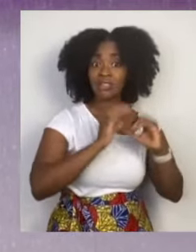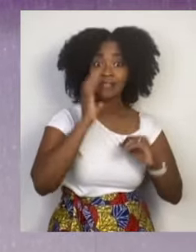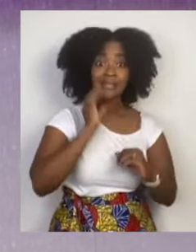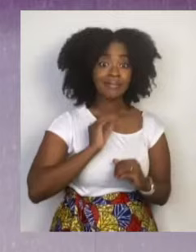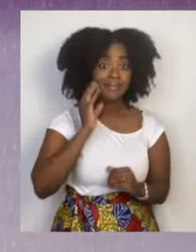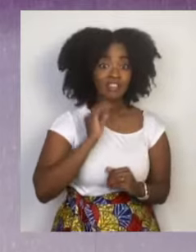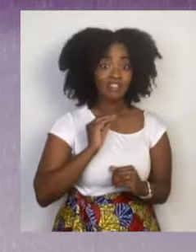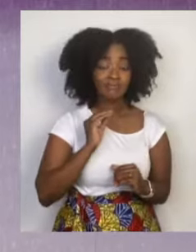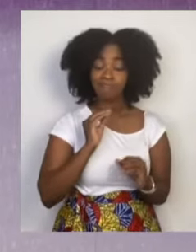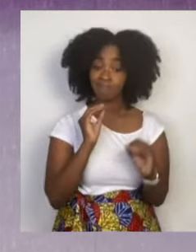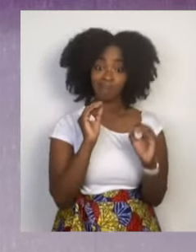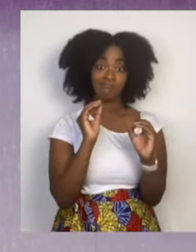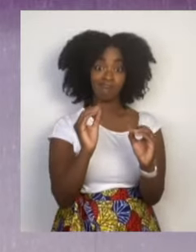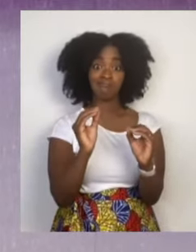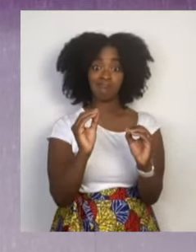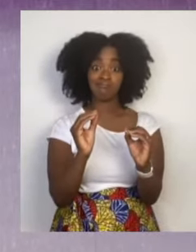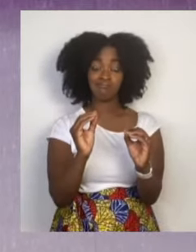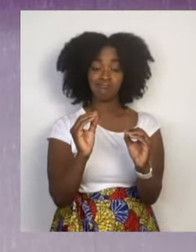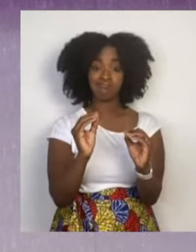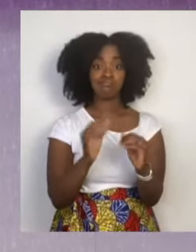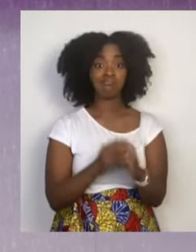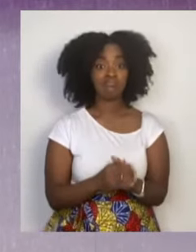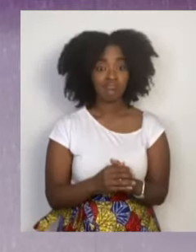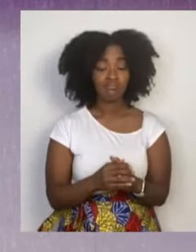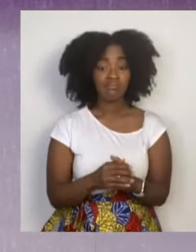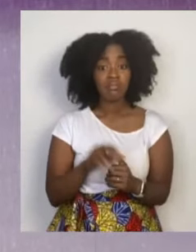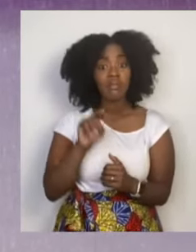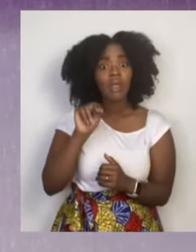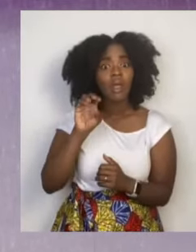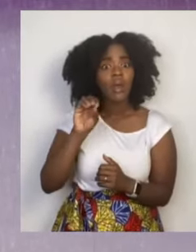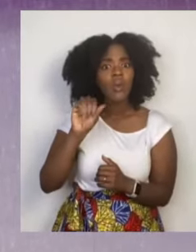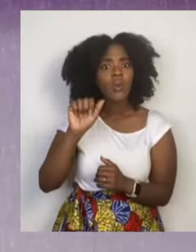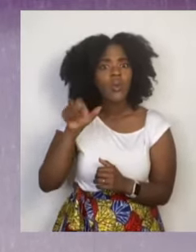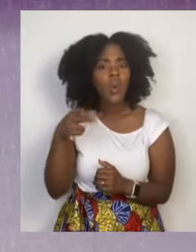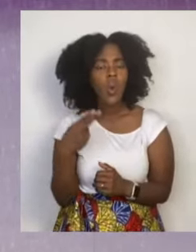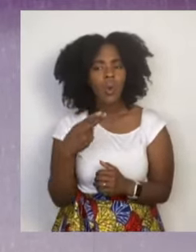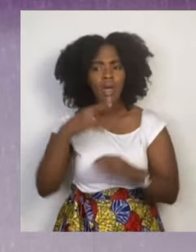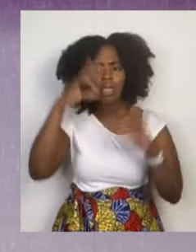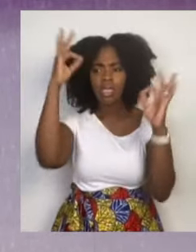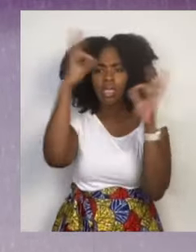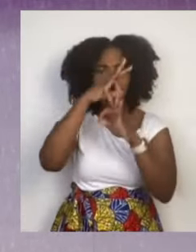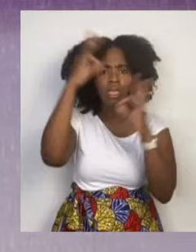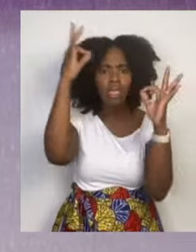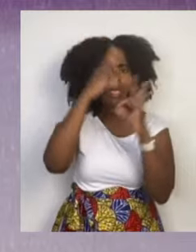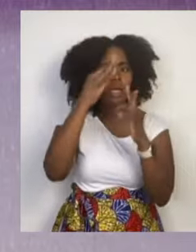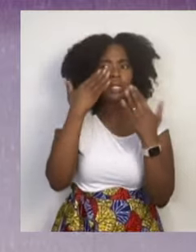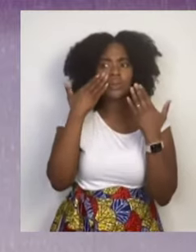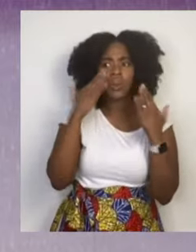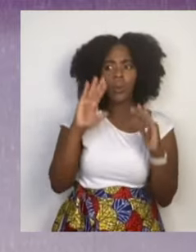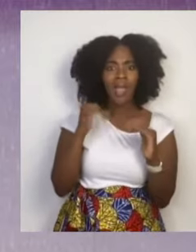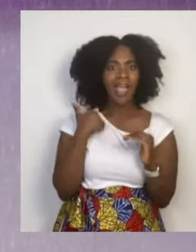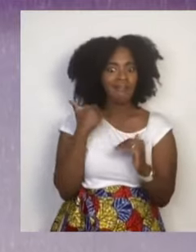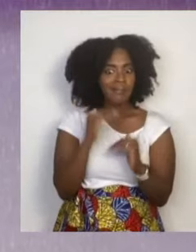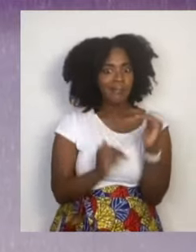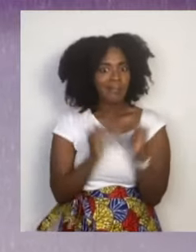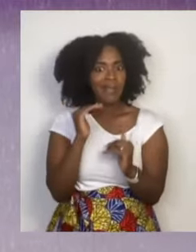As far as we know, Noah doesn't even know that there is a builder on the inside of